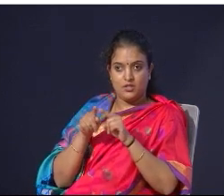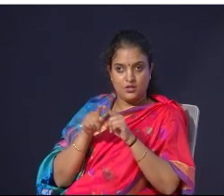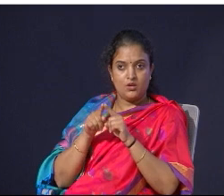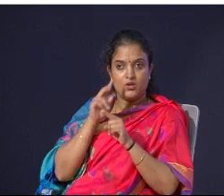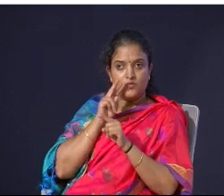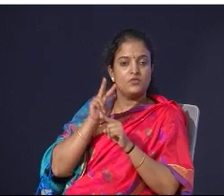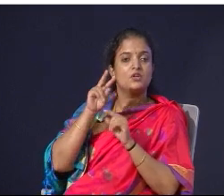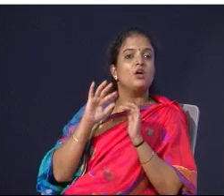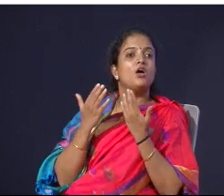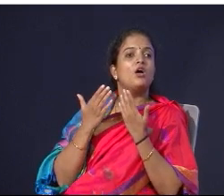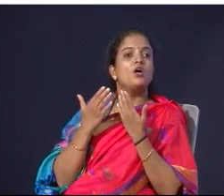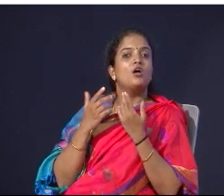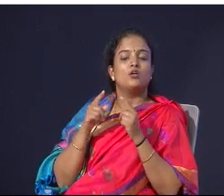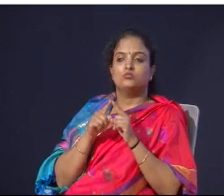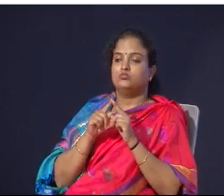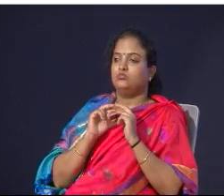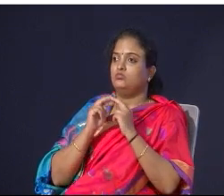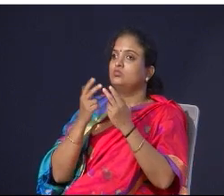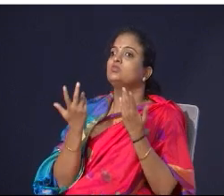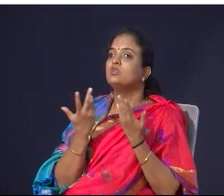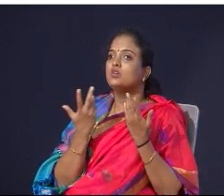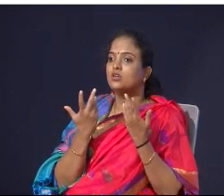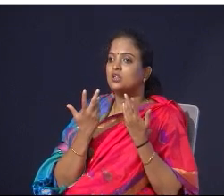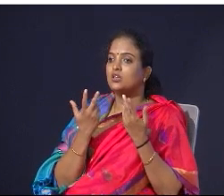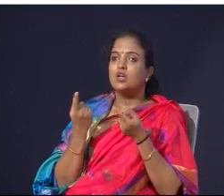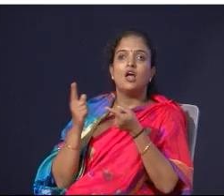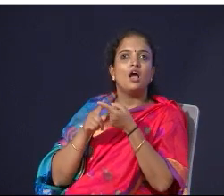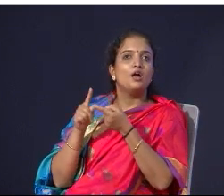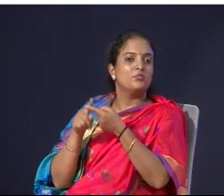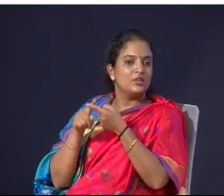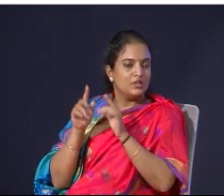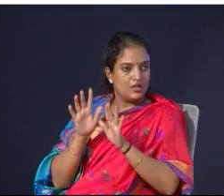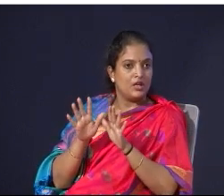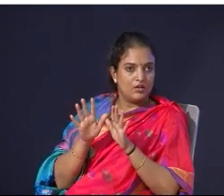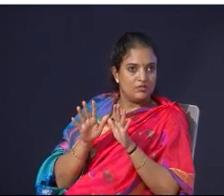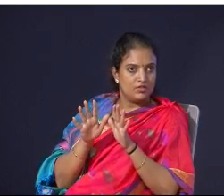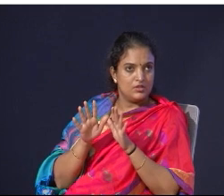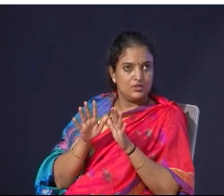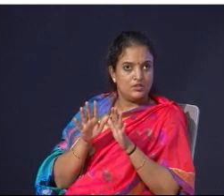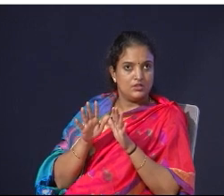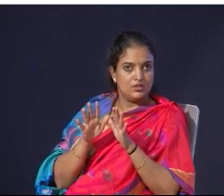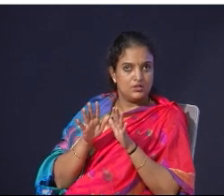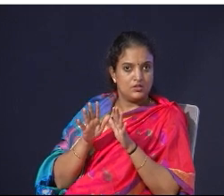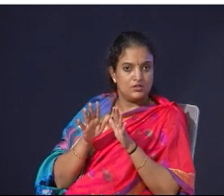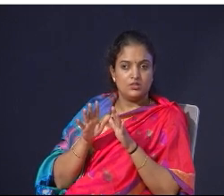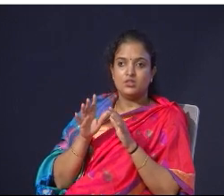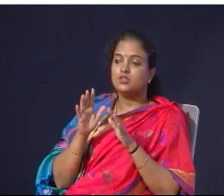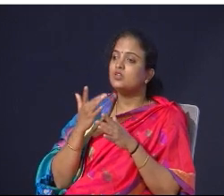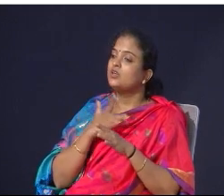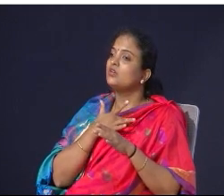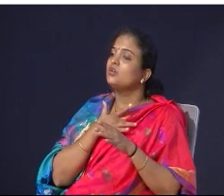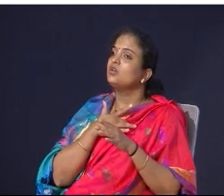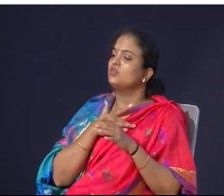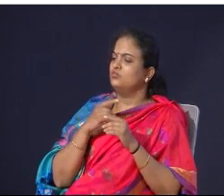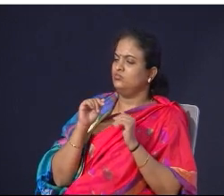how does the child recover that vision? So it happens in stages, okay? And we must understand what stage he is. Why do you think we must